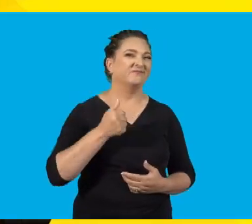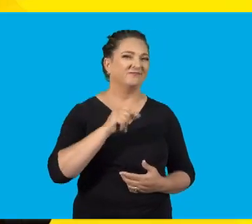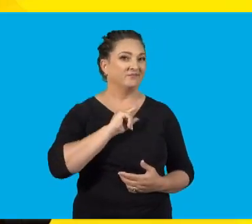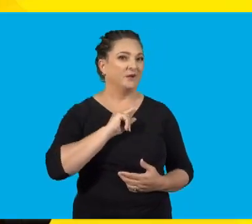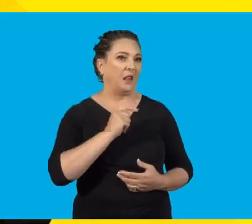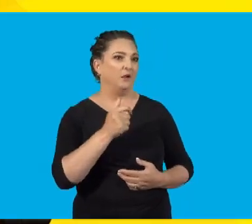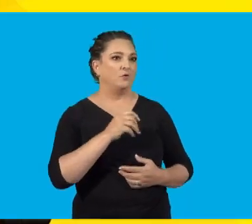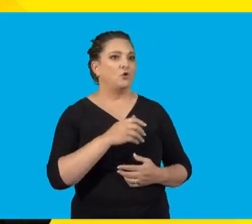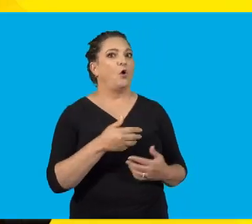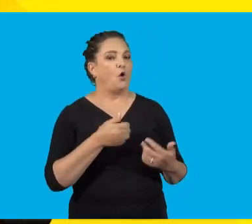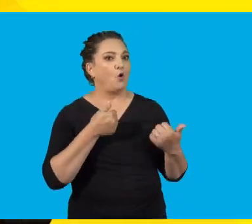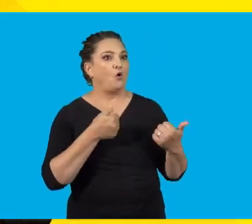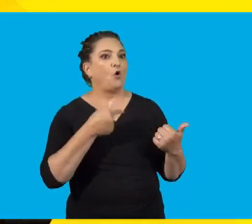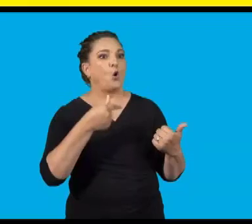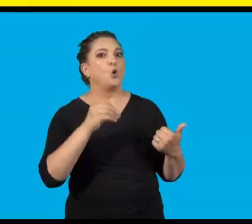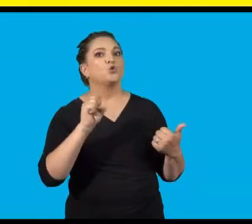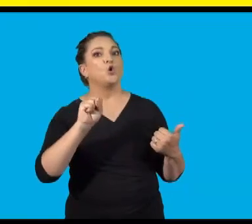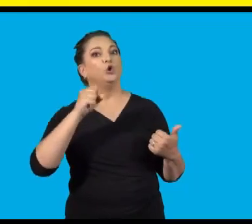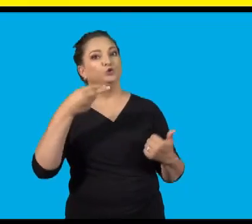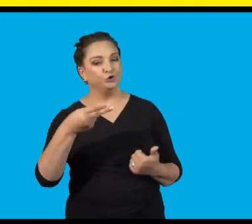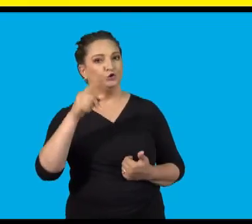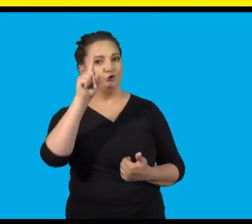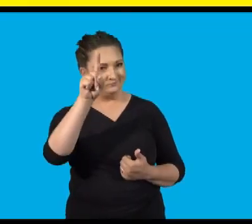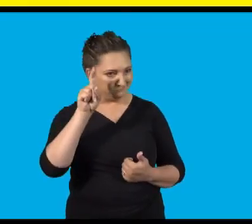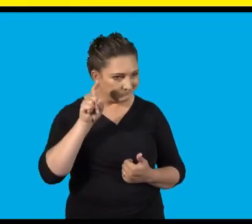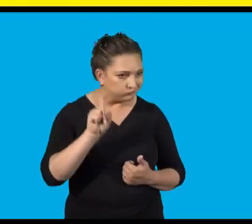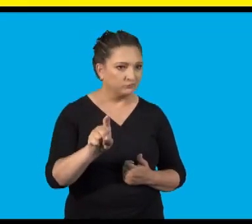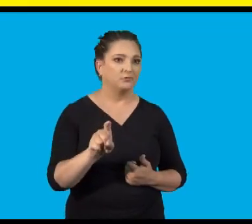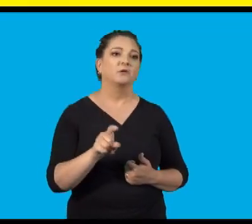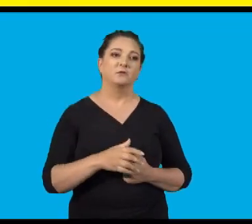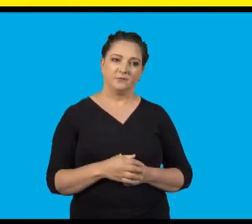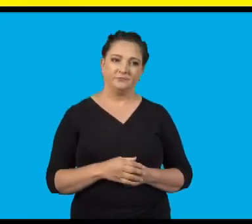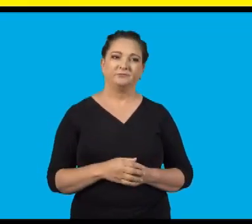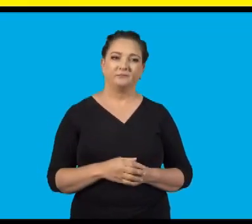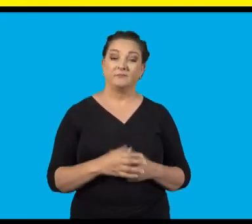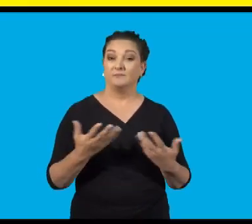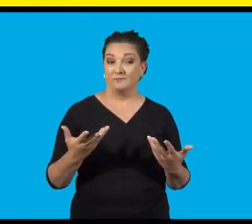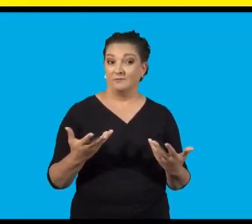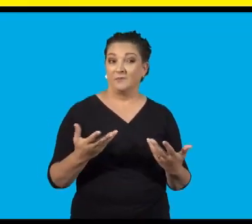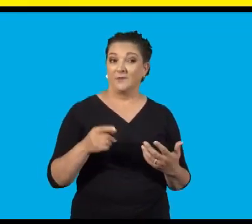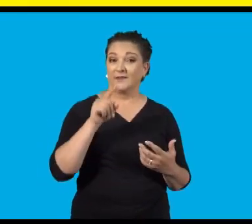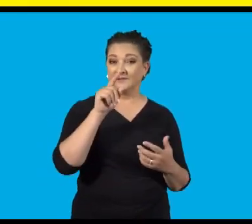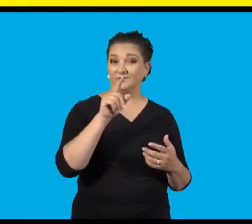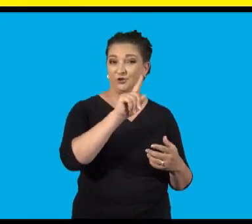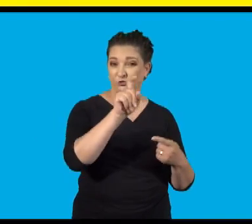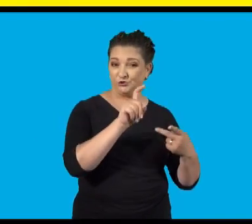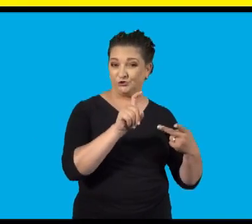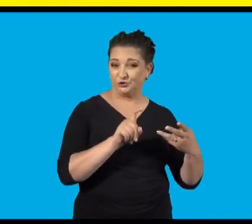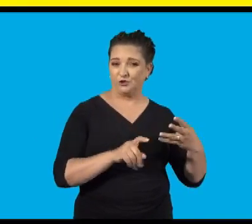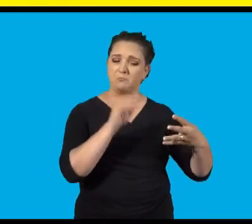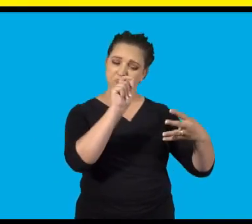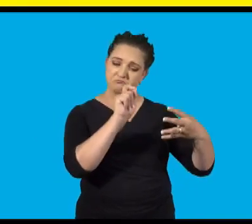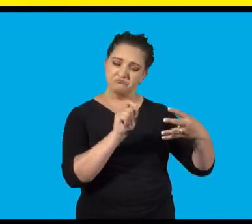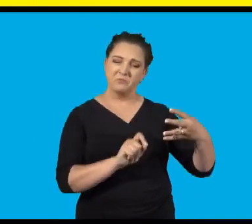slightly louder. And because of that, it's indicated with the exclamation mark. Okay, so I'm sure